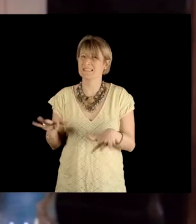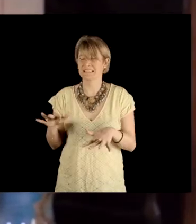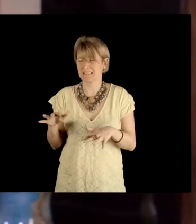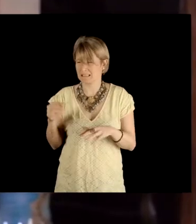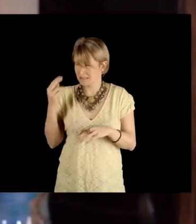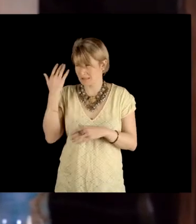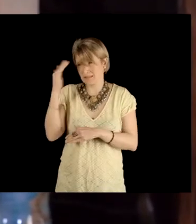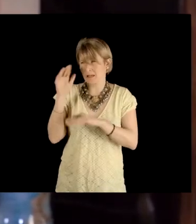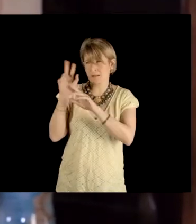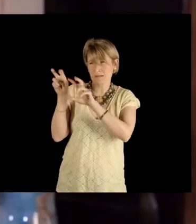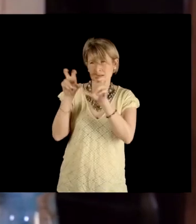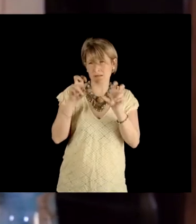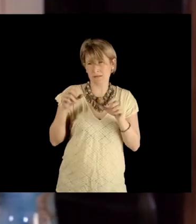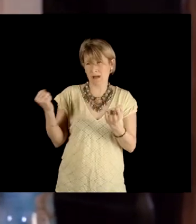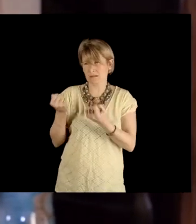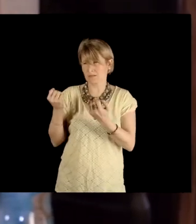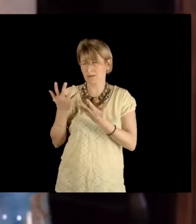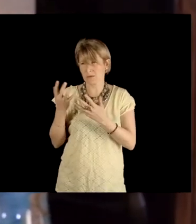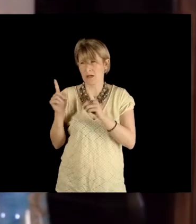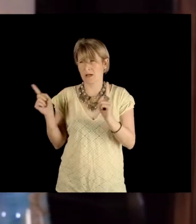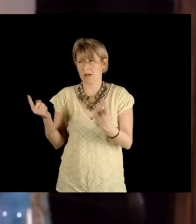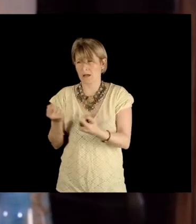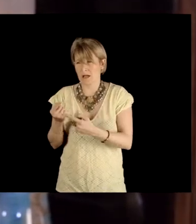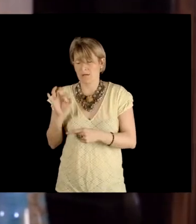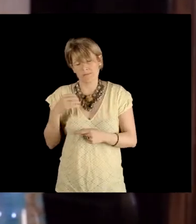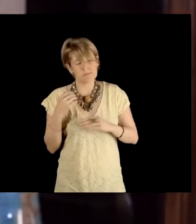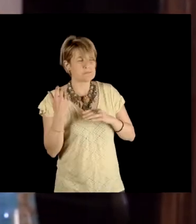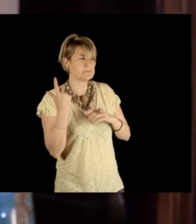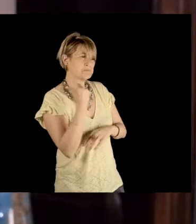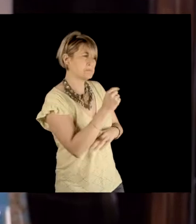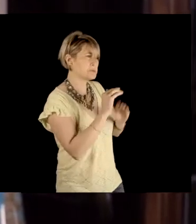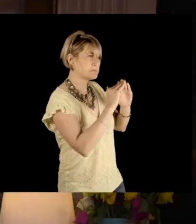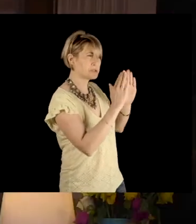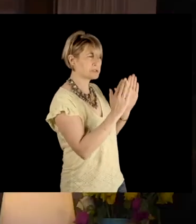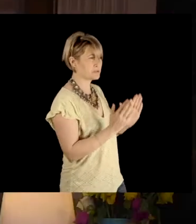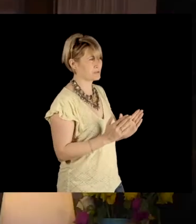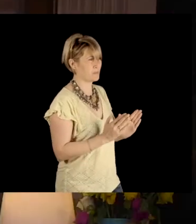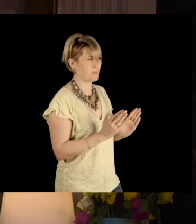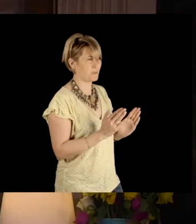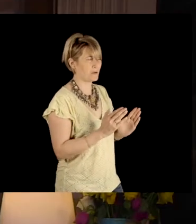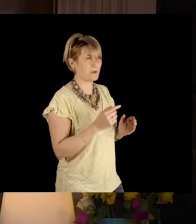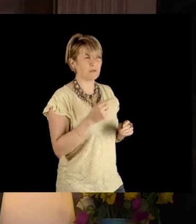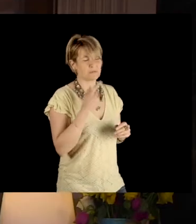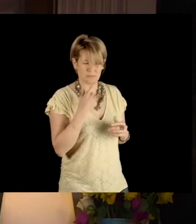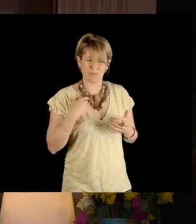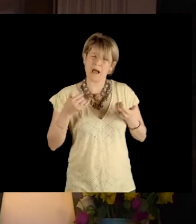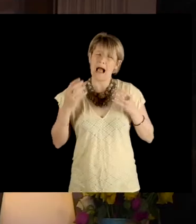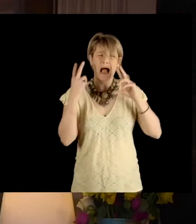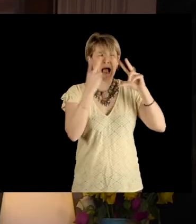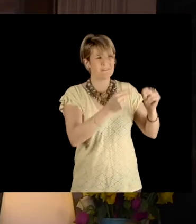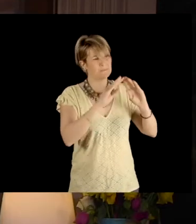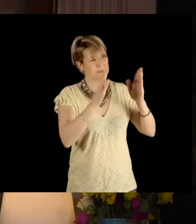And complexities arising out of all these cognates, buried impressions, interfere with our